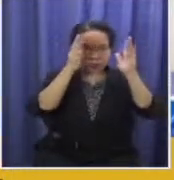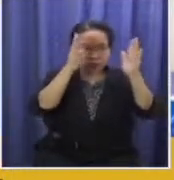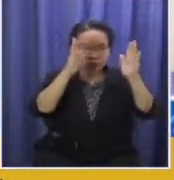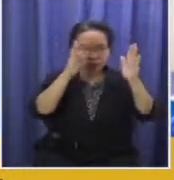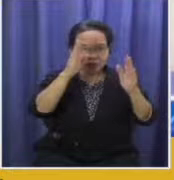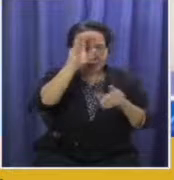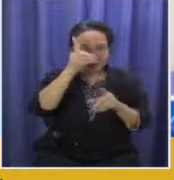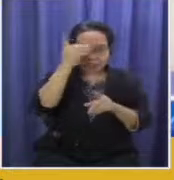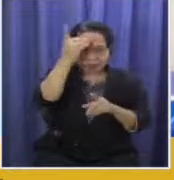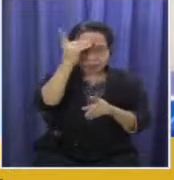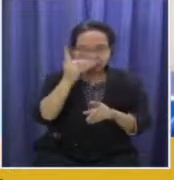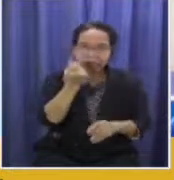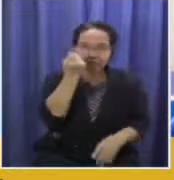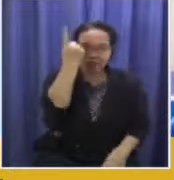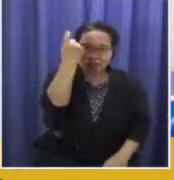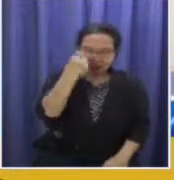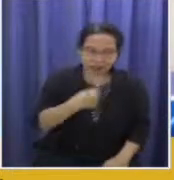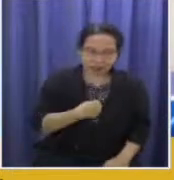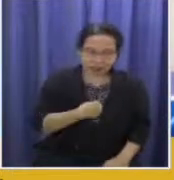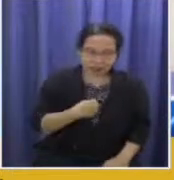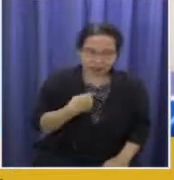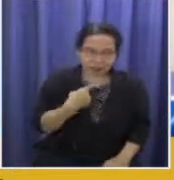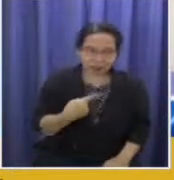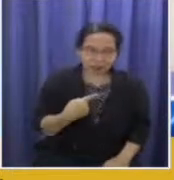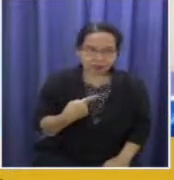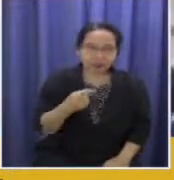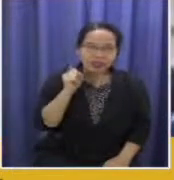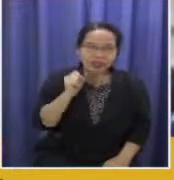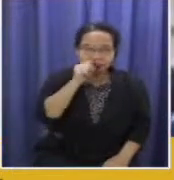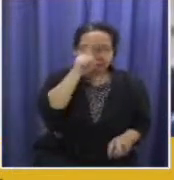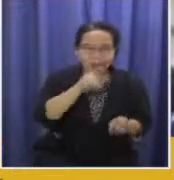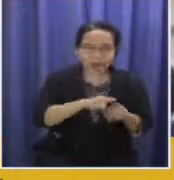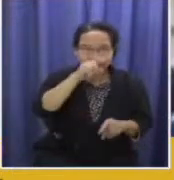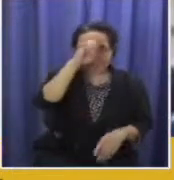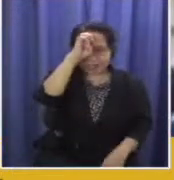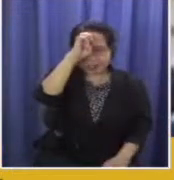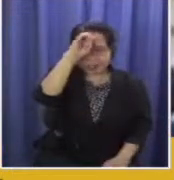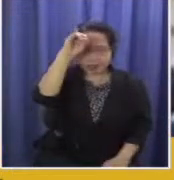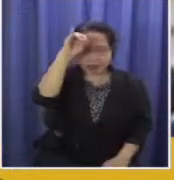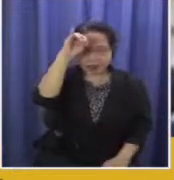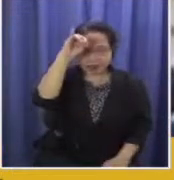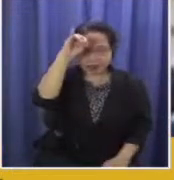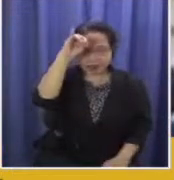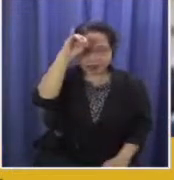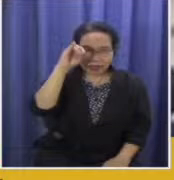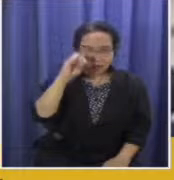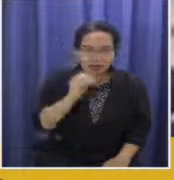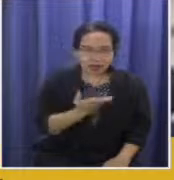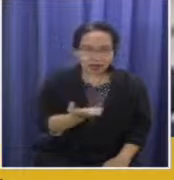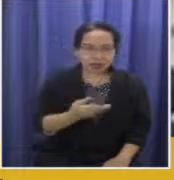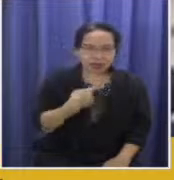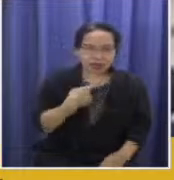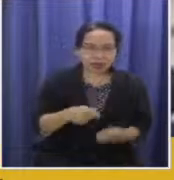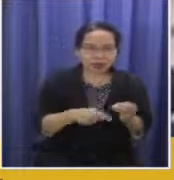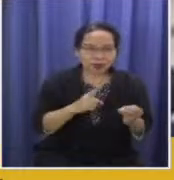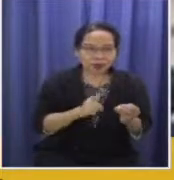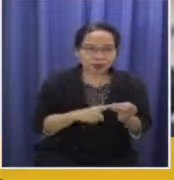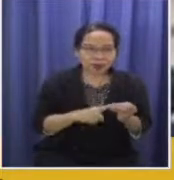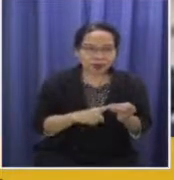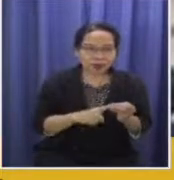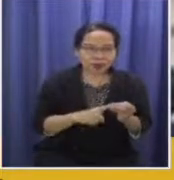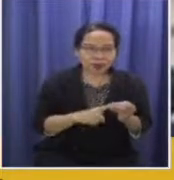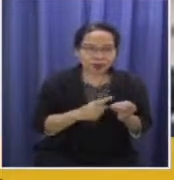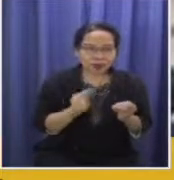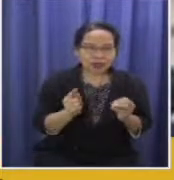Brother Daniel, did you get my point? Yes, Brother Eli. You were saying about